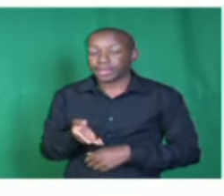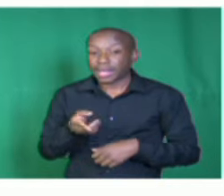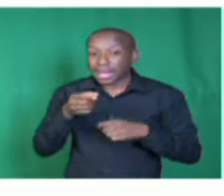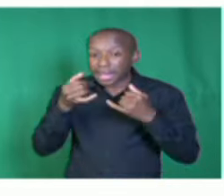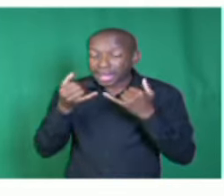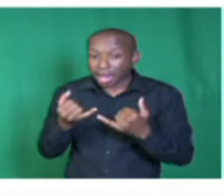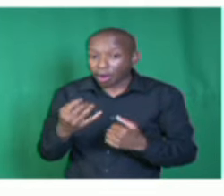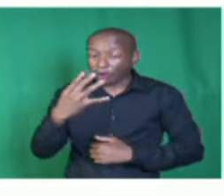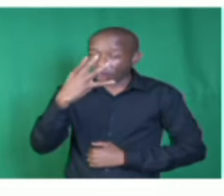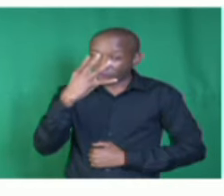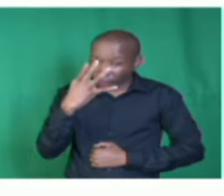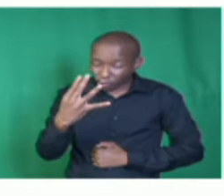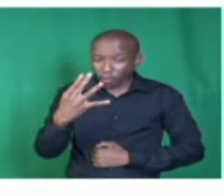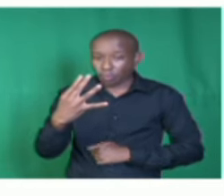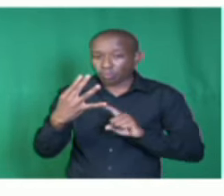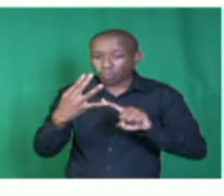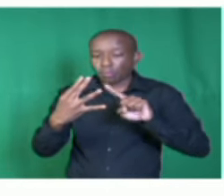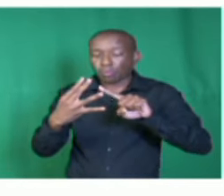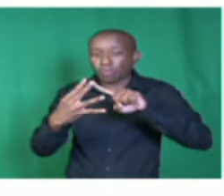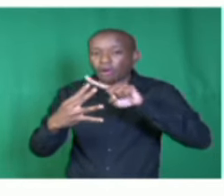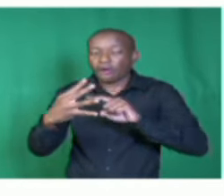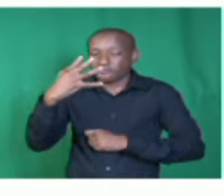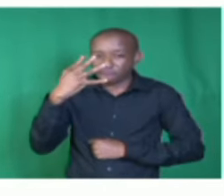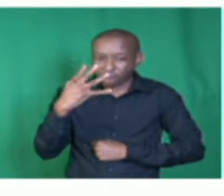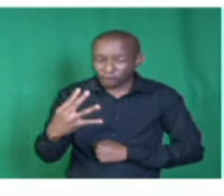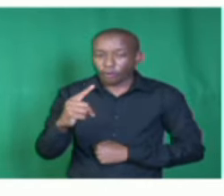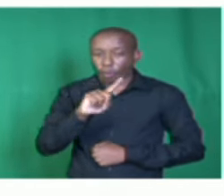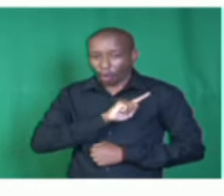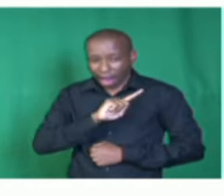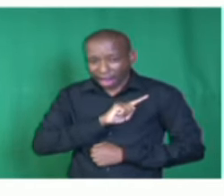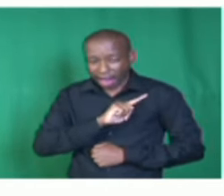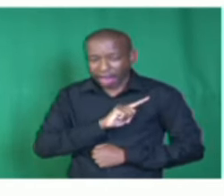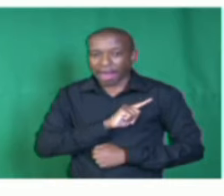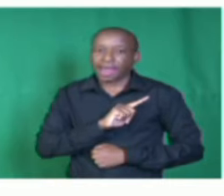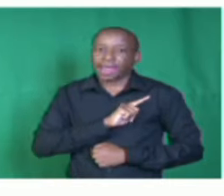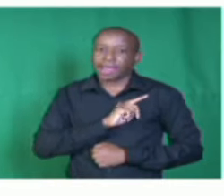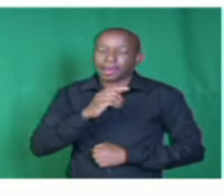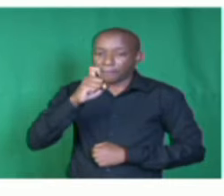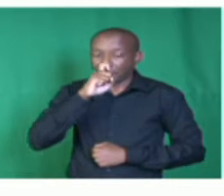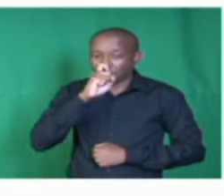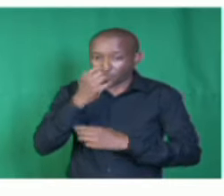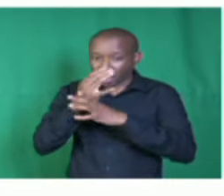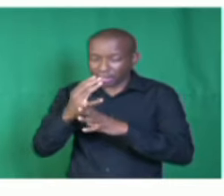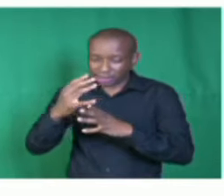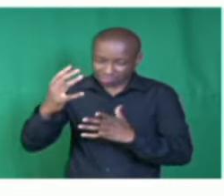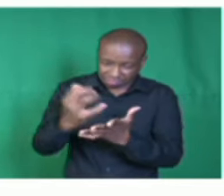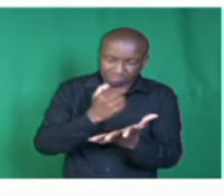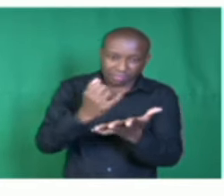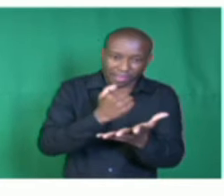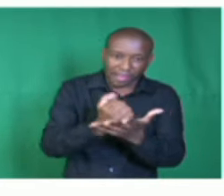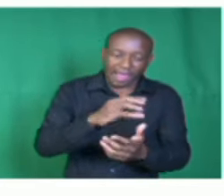Basically, there are four main reasons. There are four main reasons why Europeans colonized Africa during